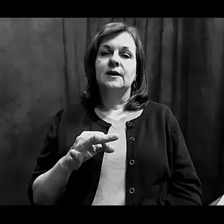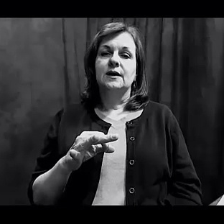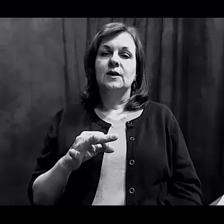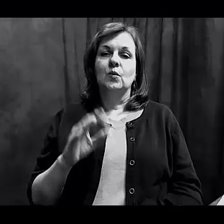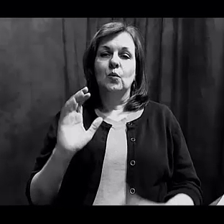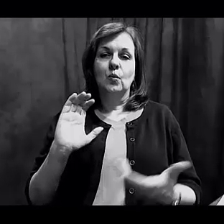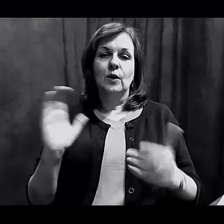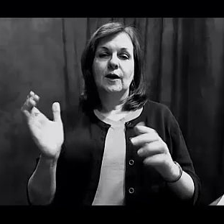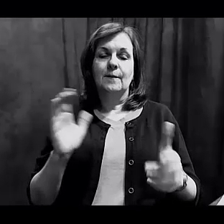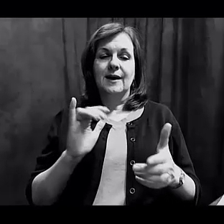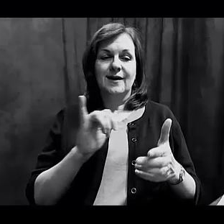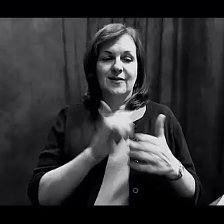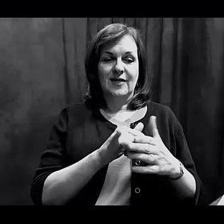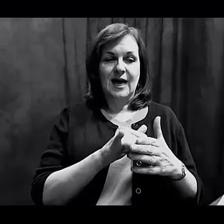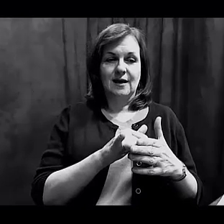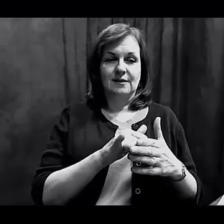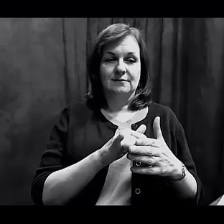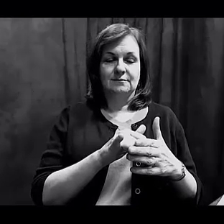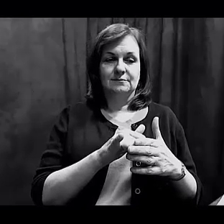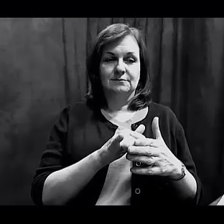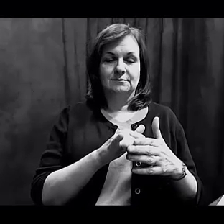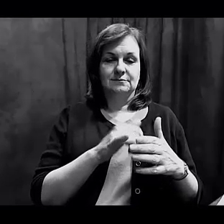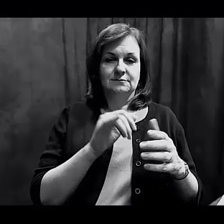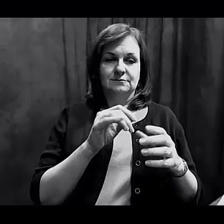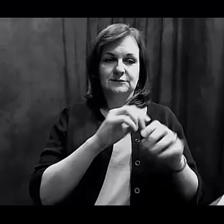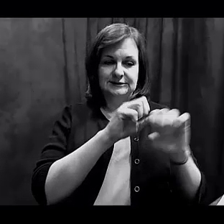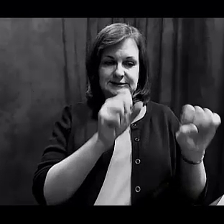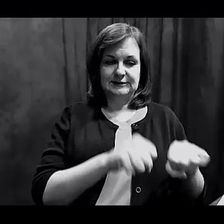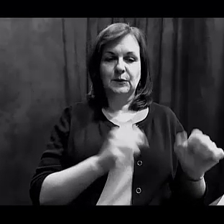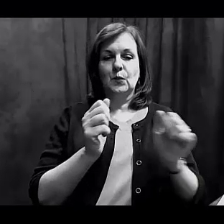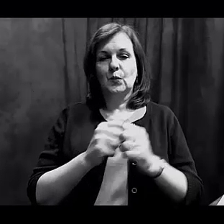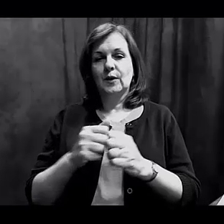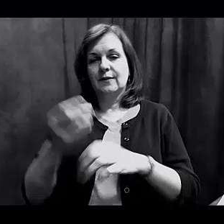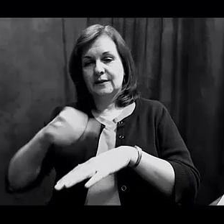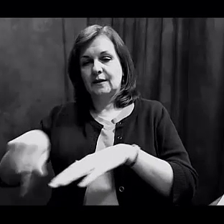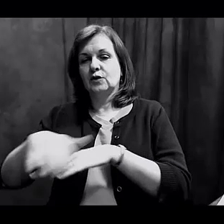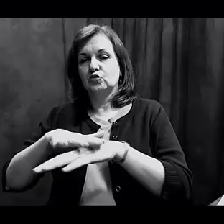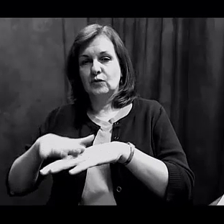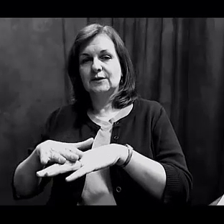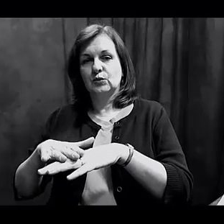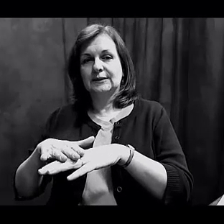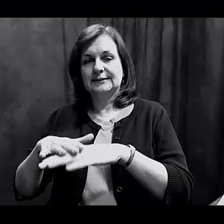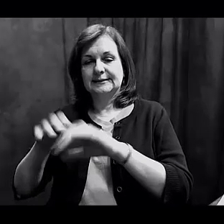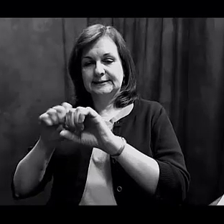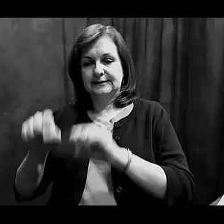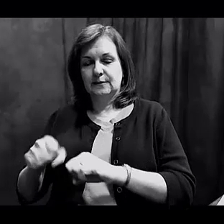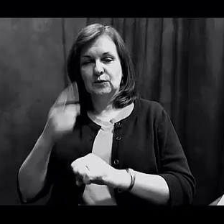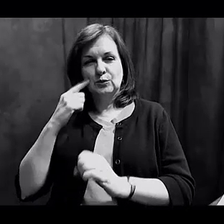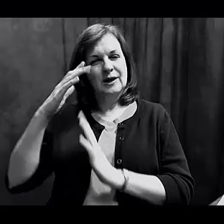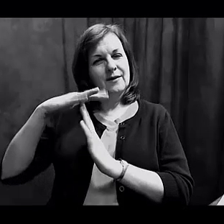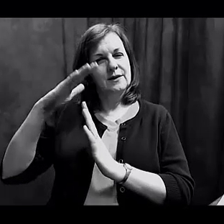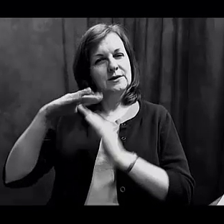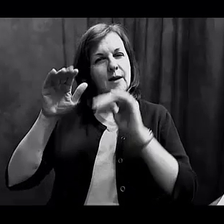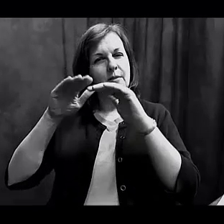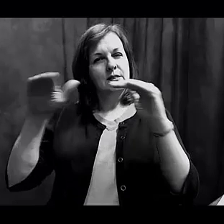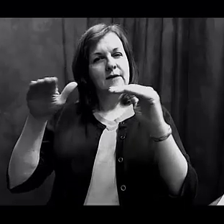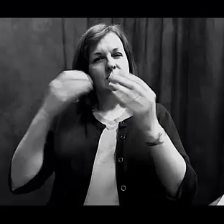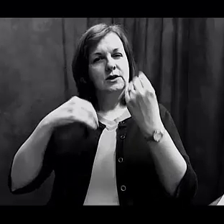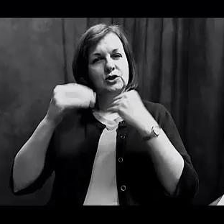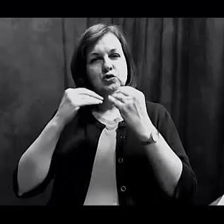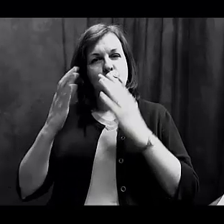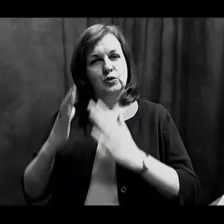put it side by side with kind of a terrestrial system here, you can see these top